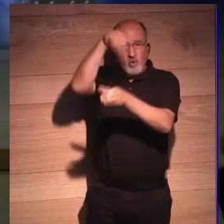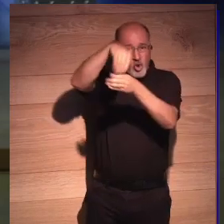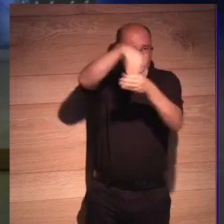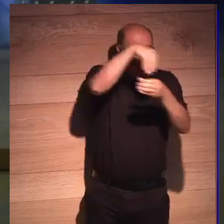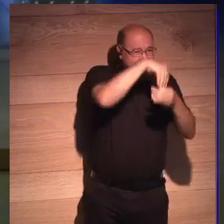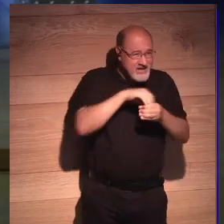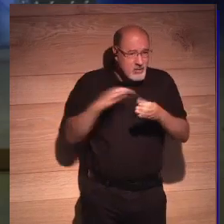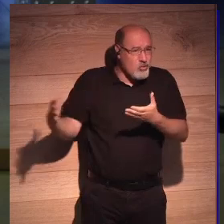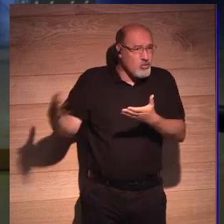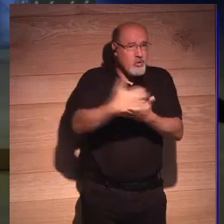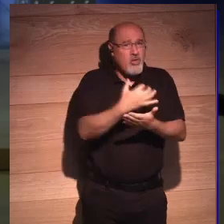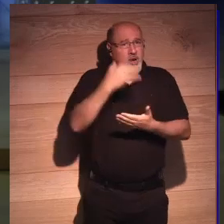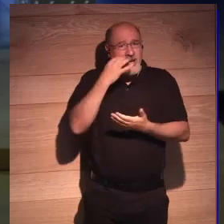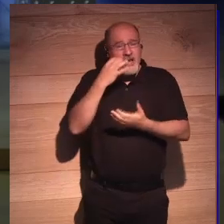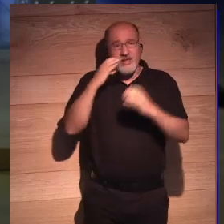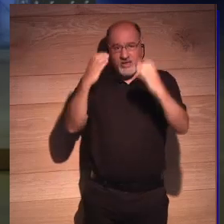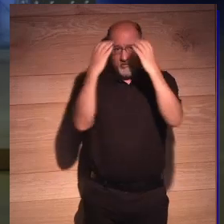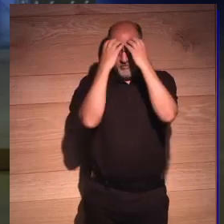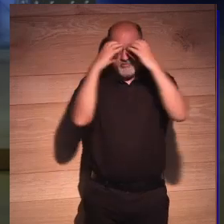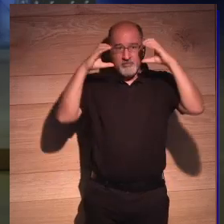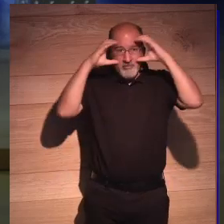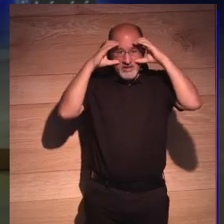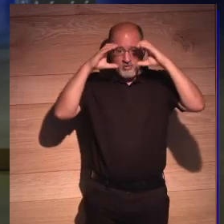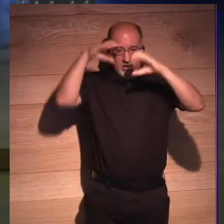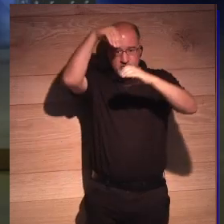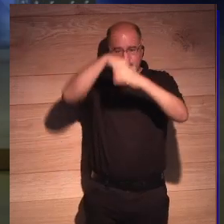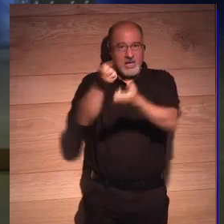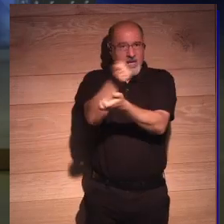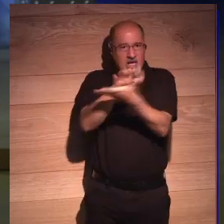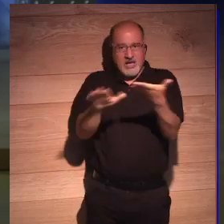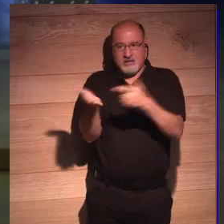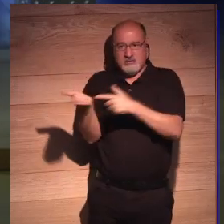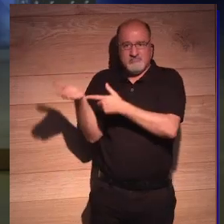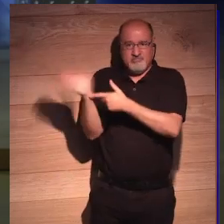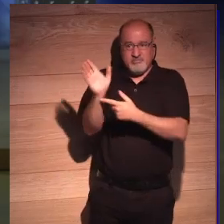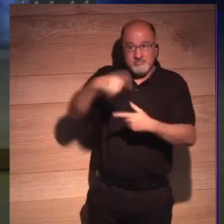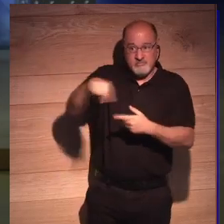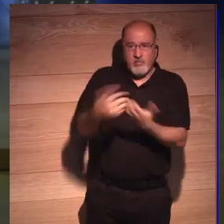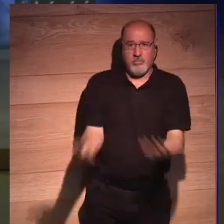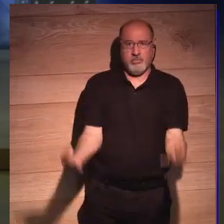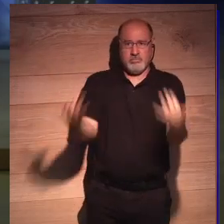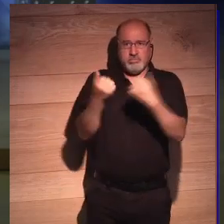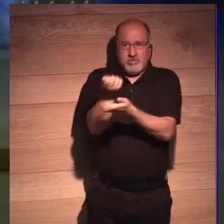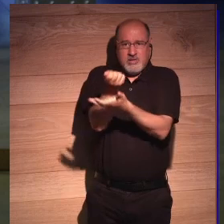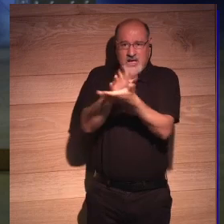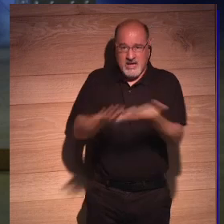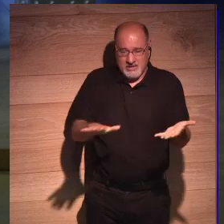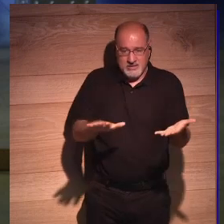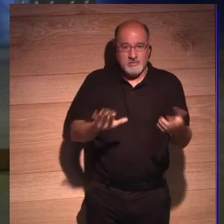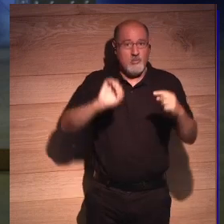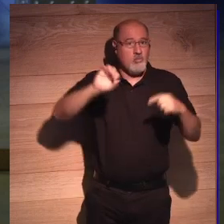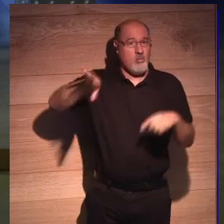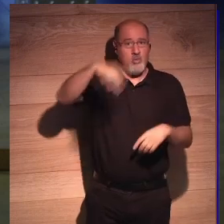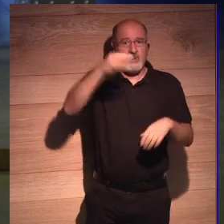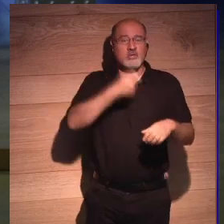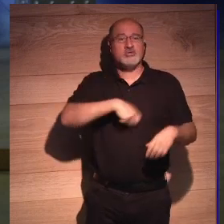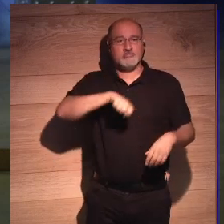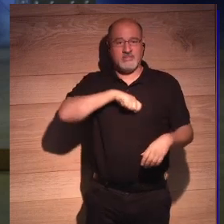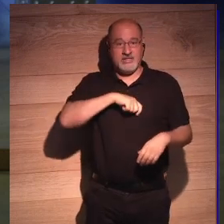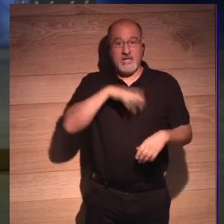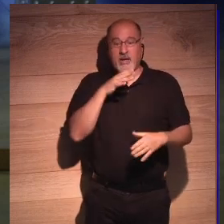always there, and you can see for free virtual reality content for everyone with educational purposes.